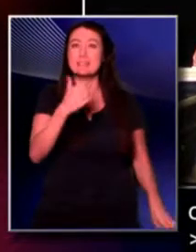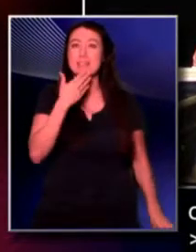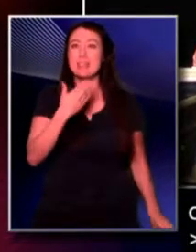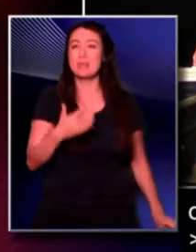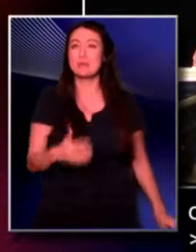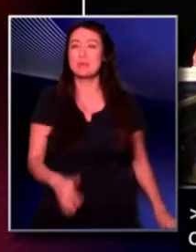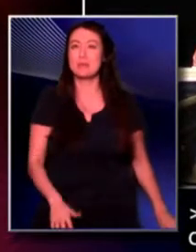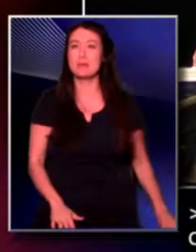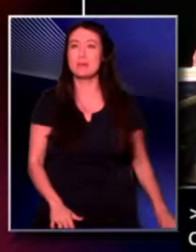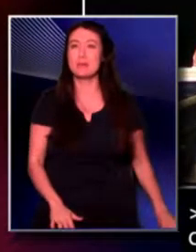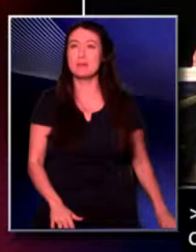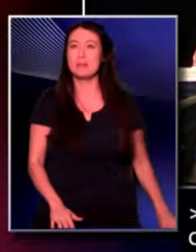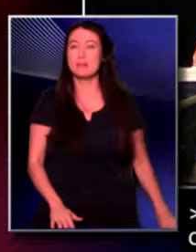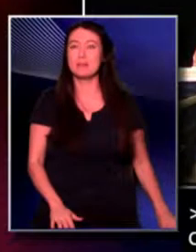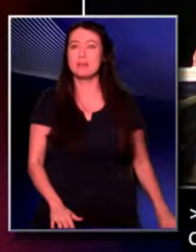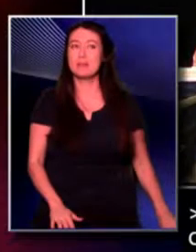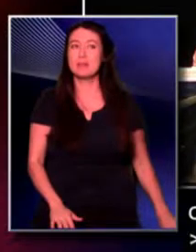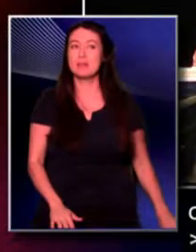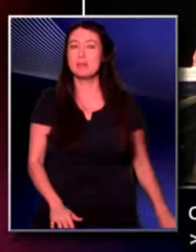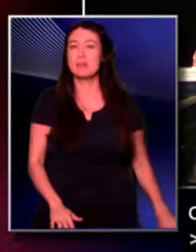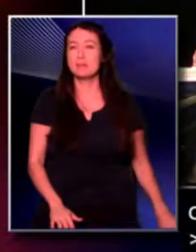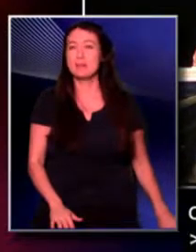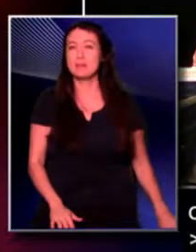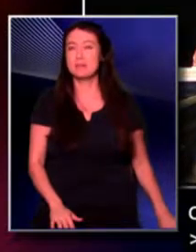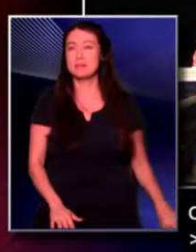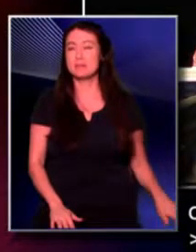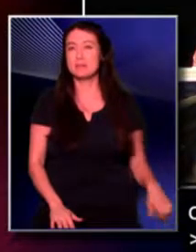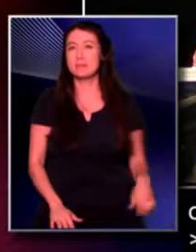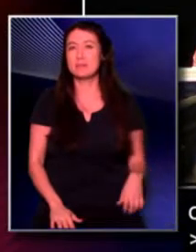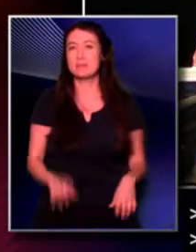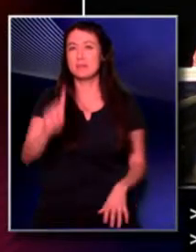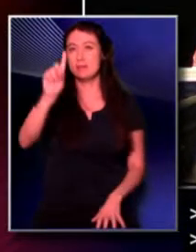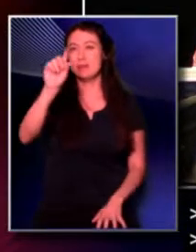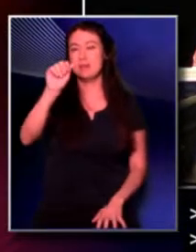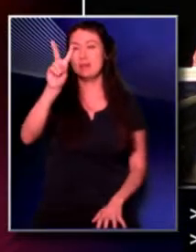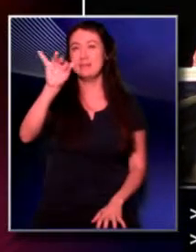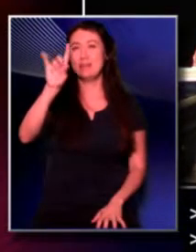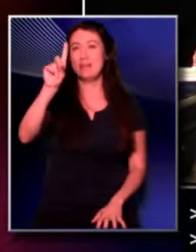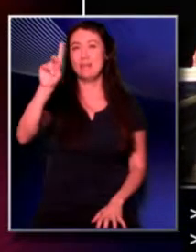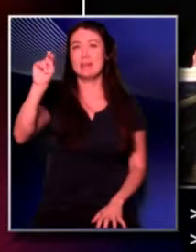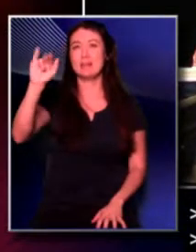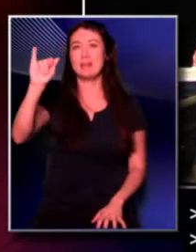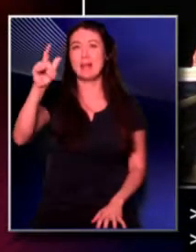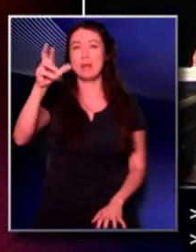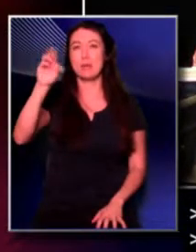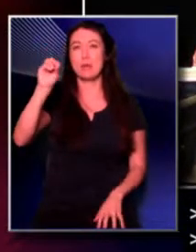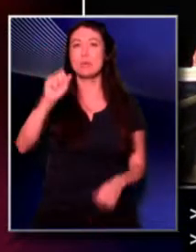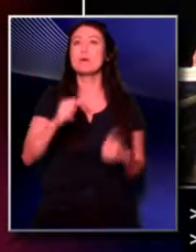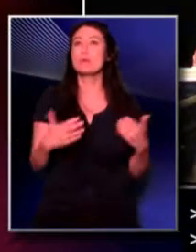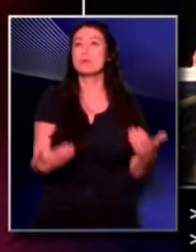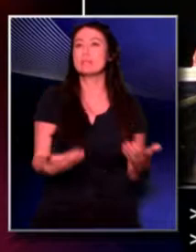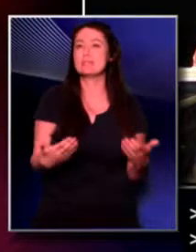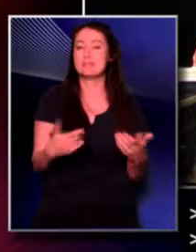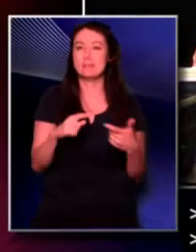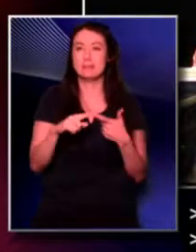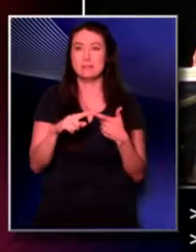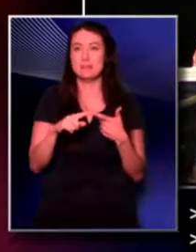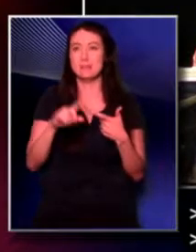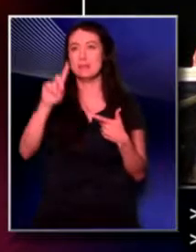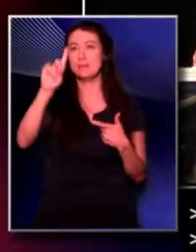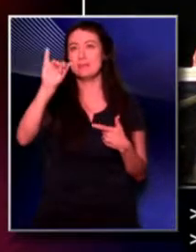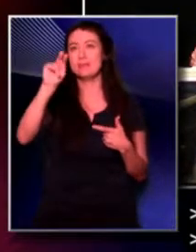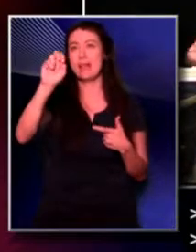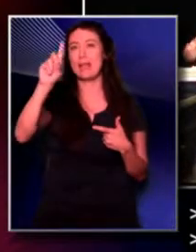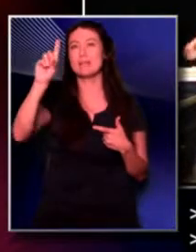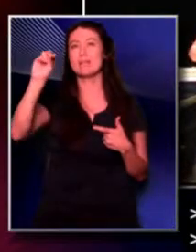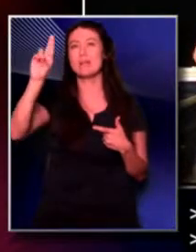bet. That- Okay. David Nigro. Present. Diane